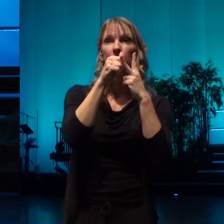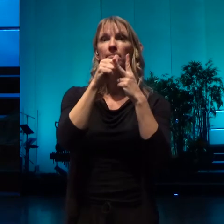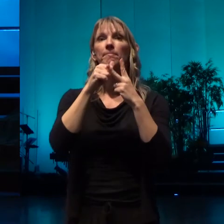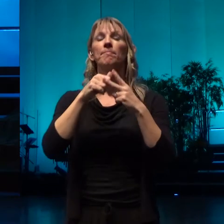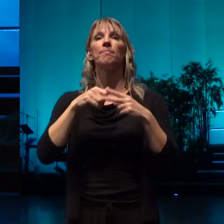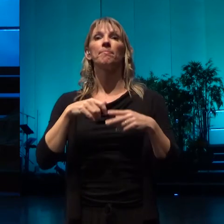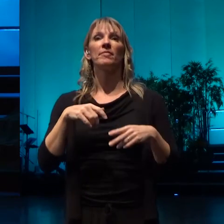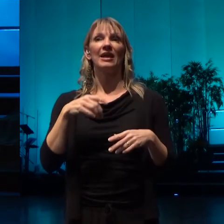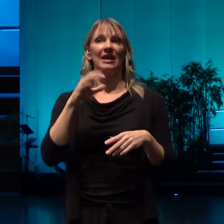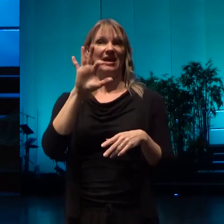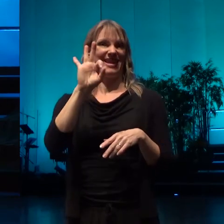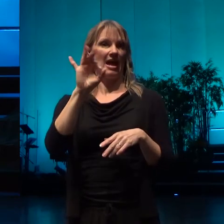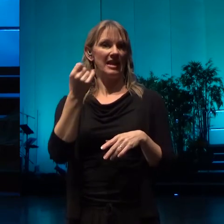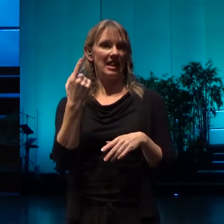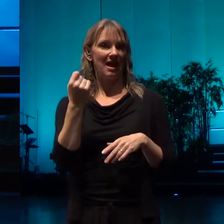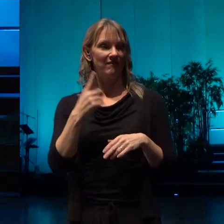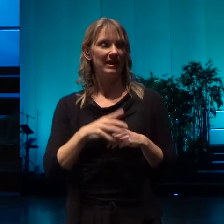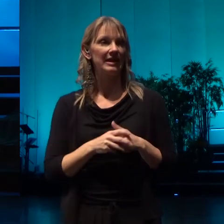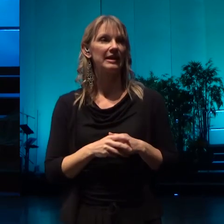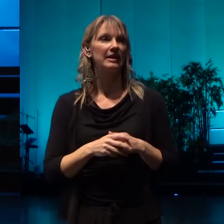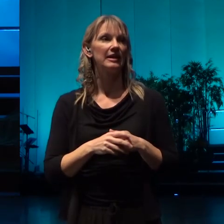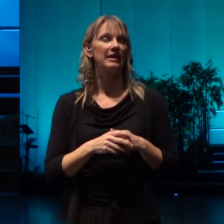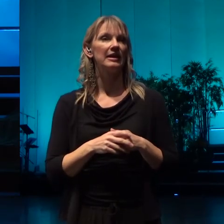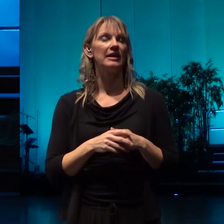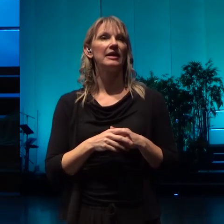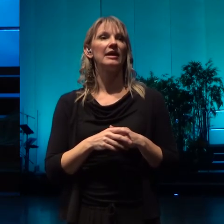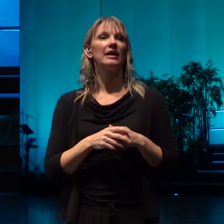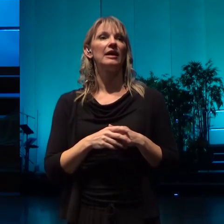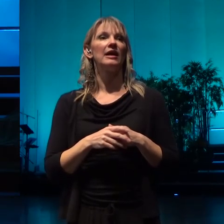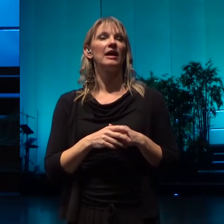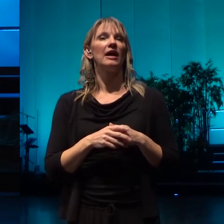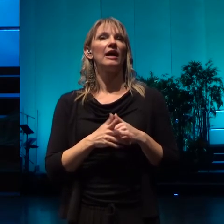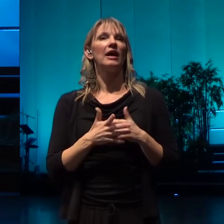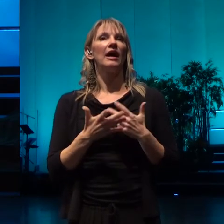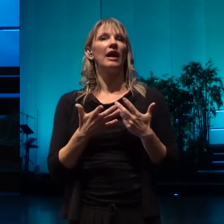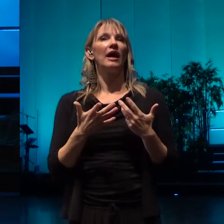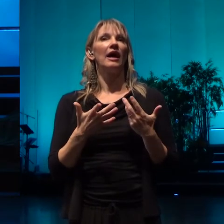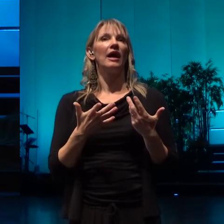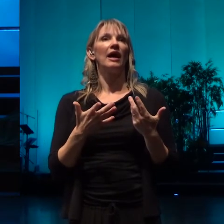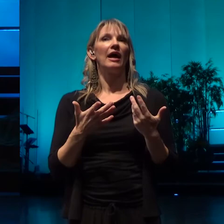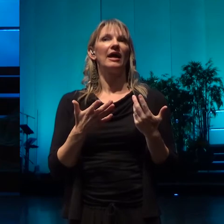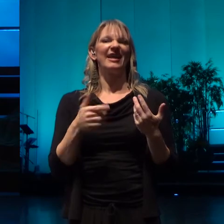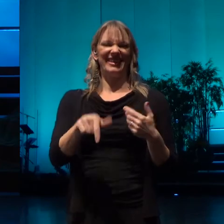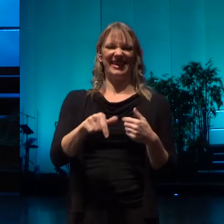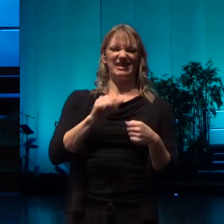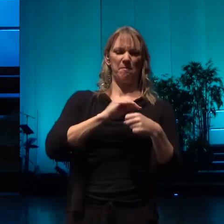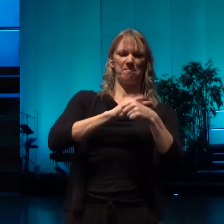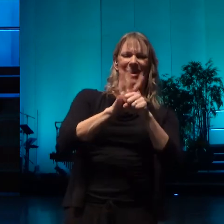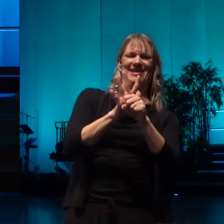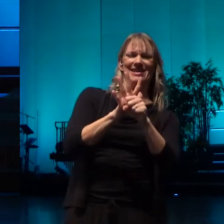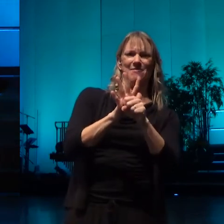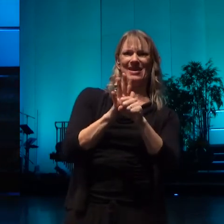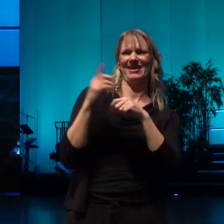on 9/11. And yet it's been a little different with this pandemic